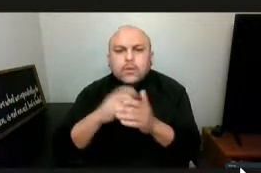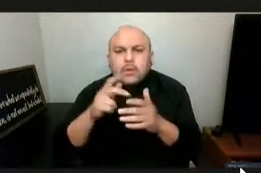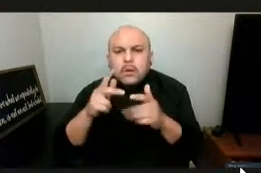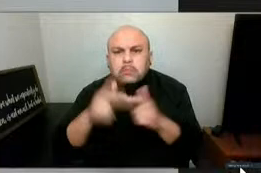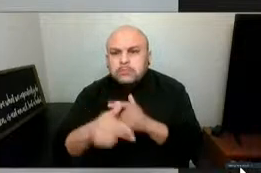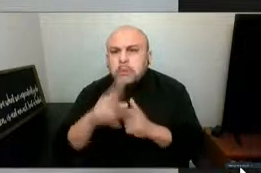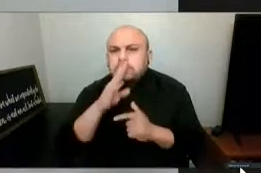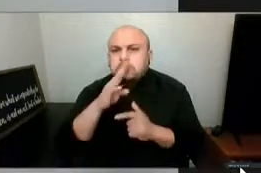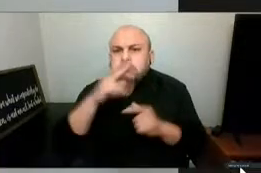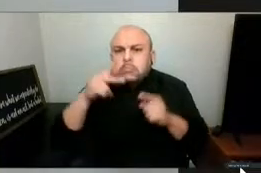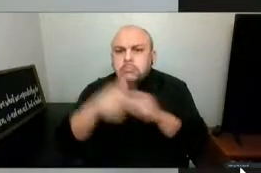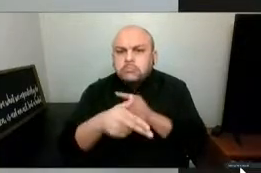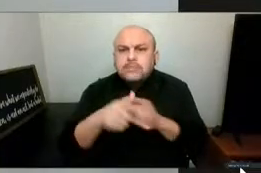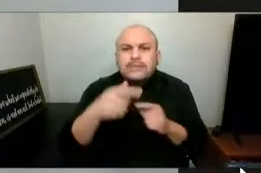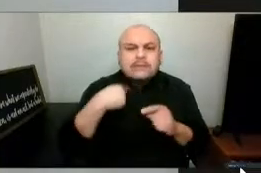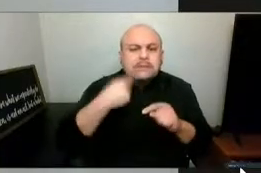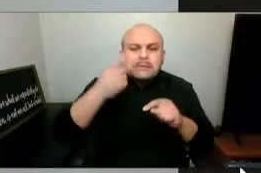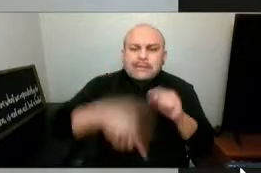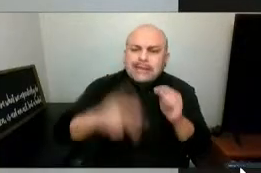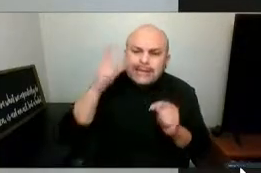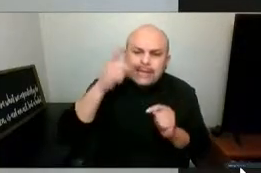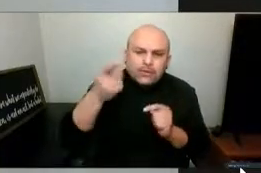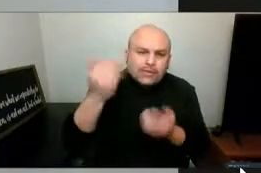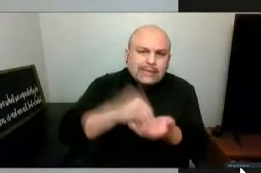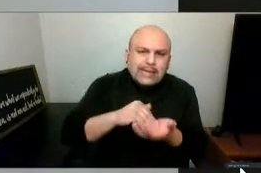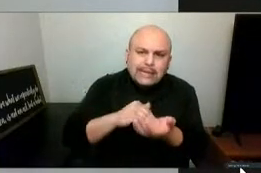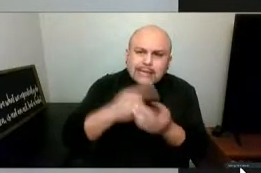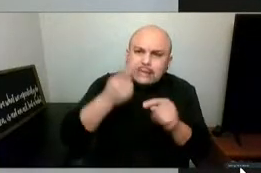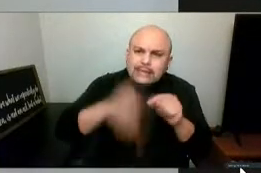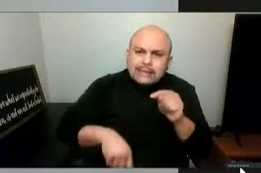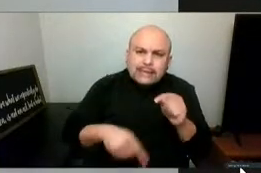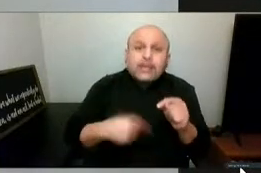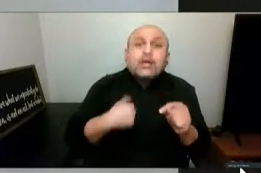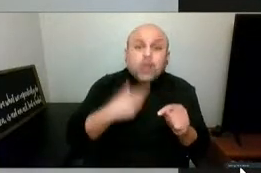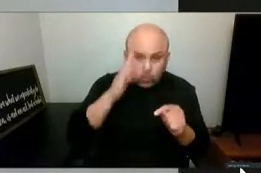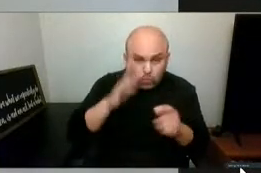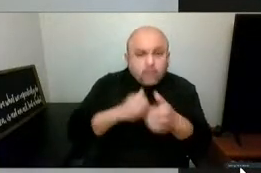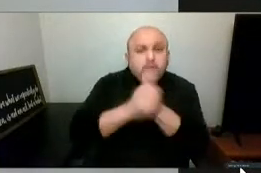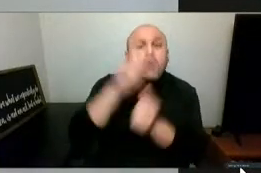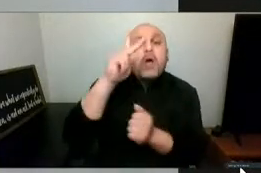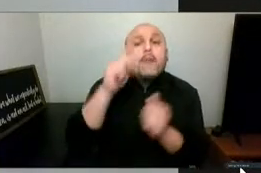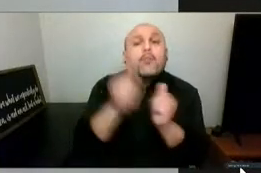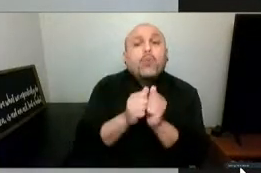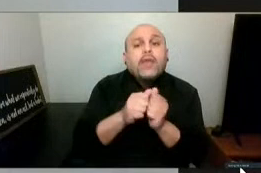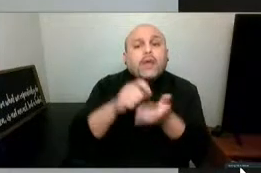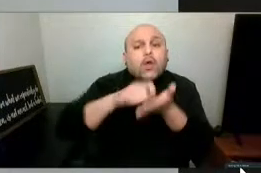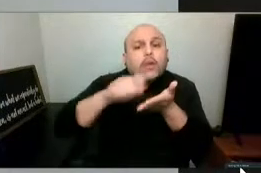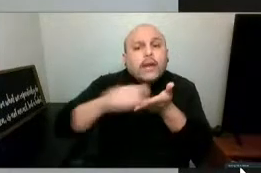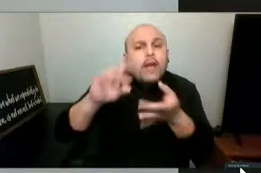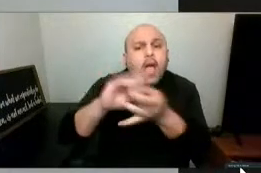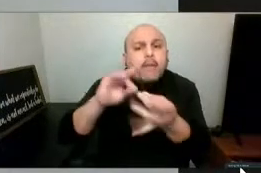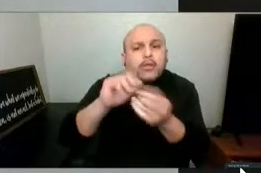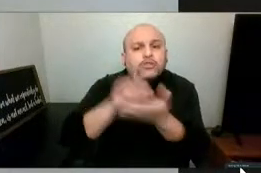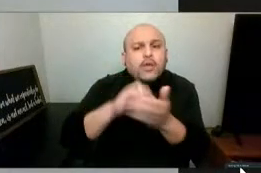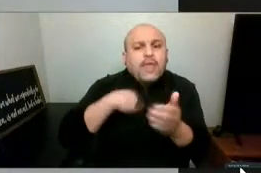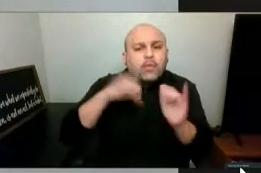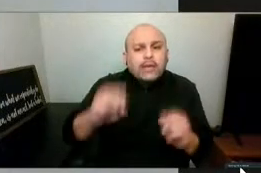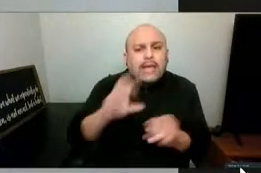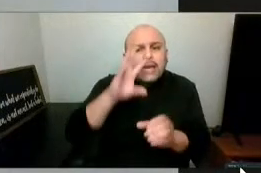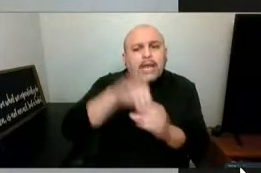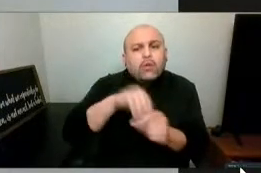We can't hear you again. We will follow up with the written comment so that we can include in the meeting minutes.